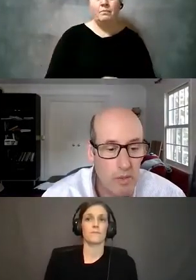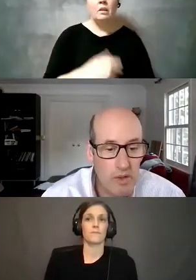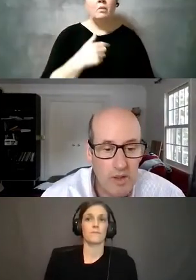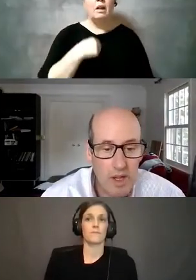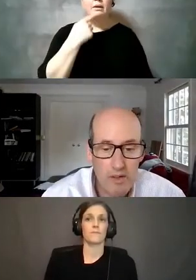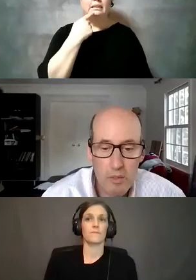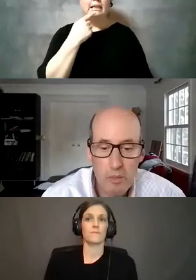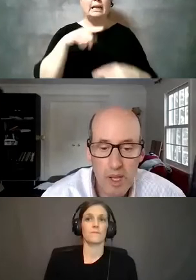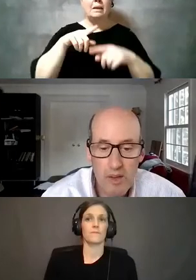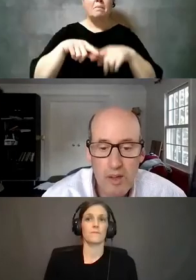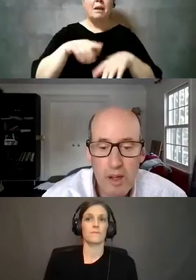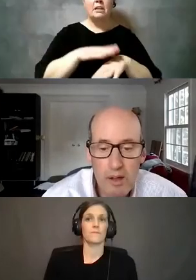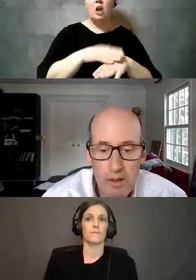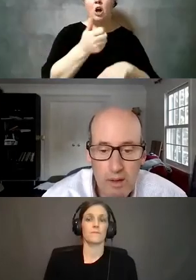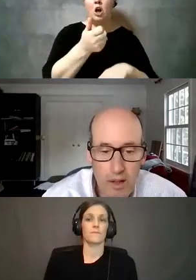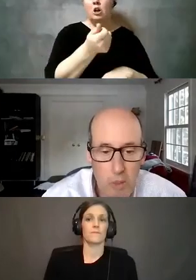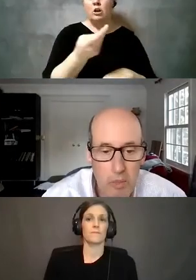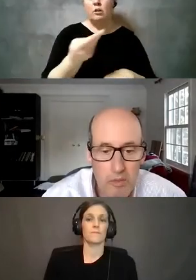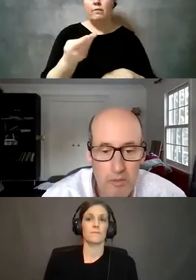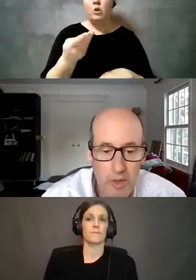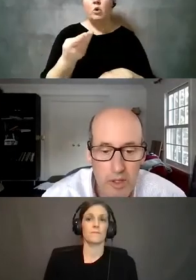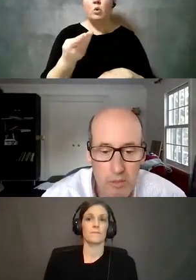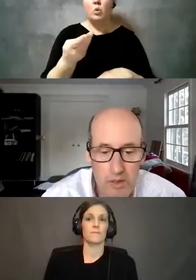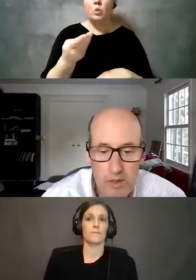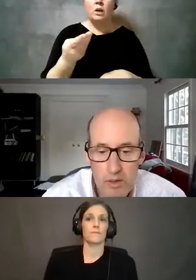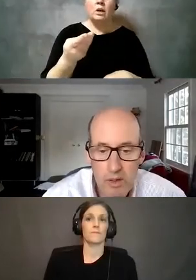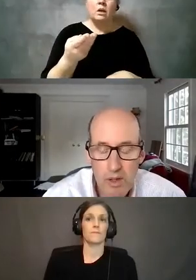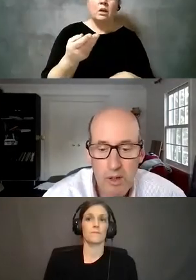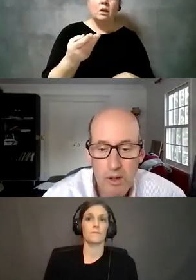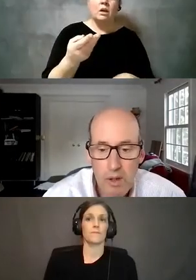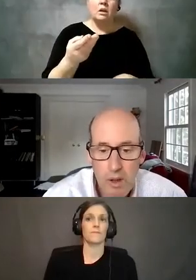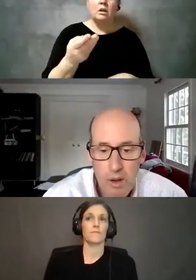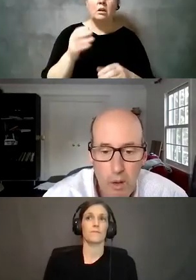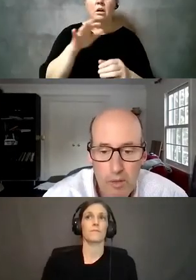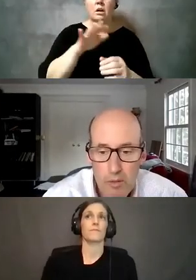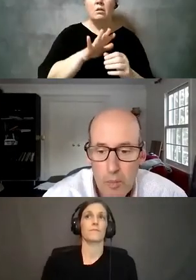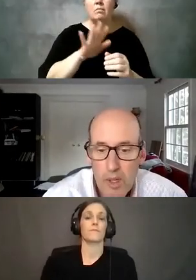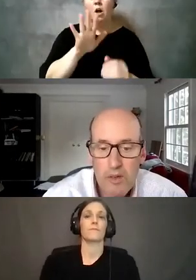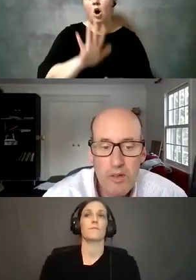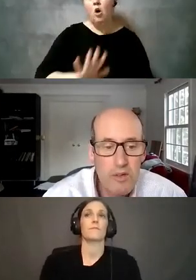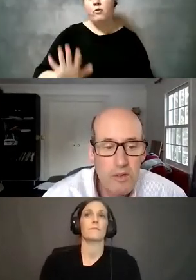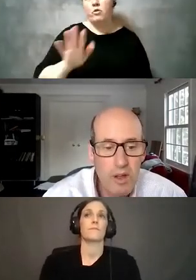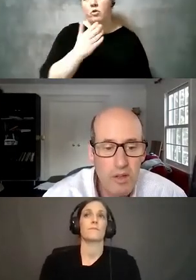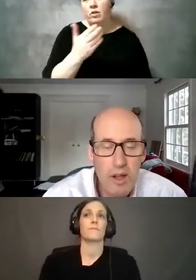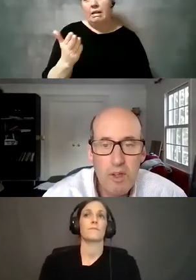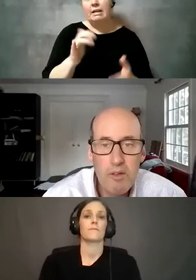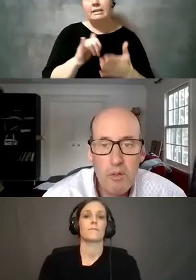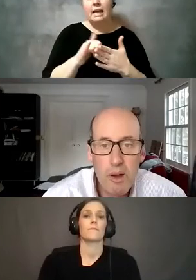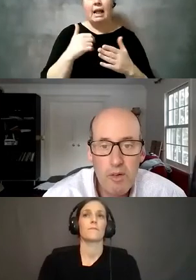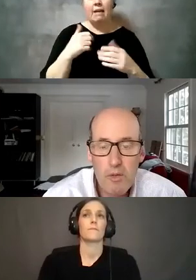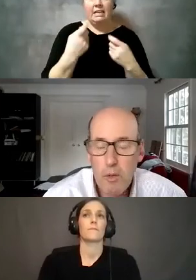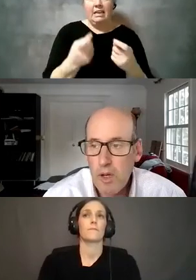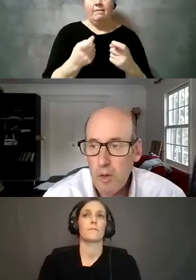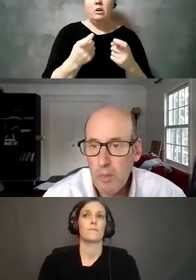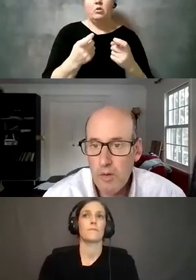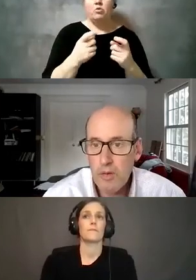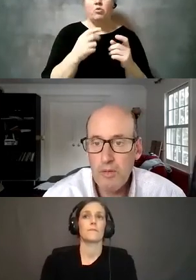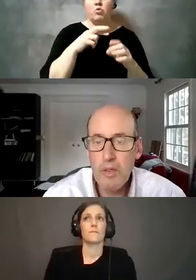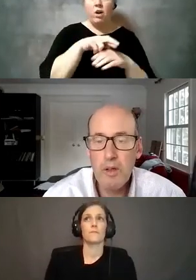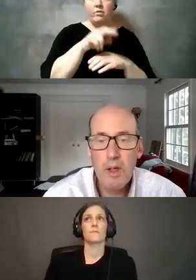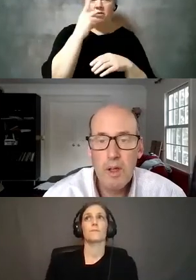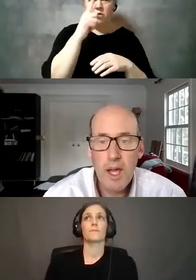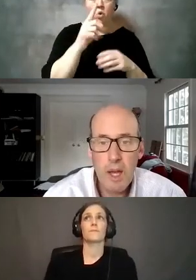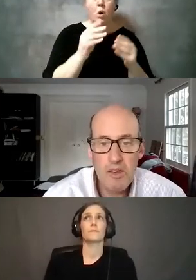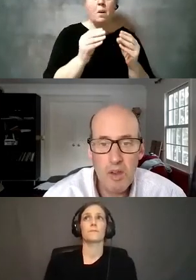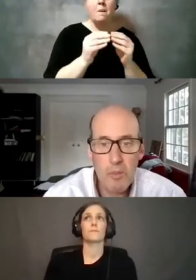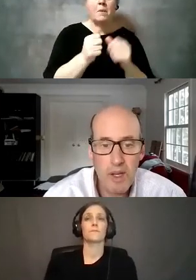what I'm going to say is going to be based on a couple of fairly recent overview pieces that I've given reference for here. Most of